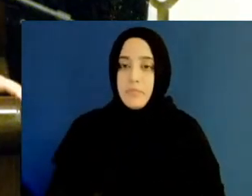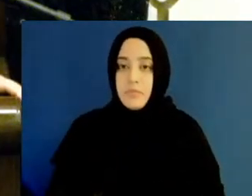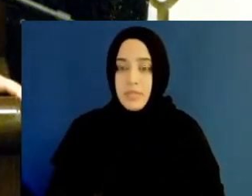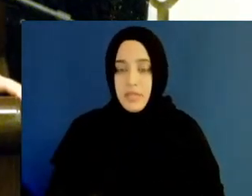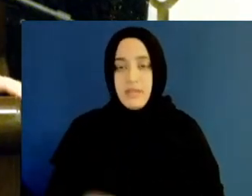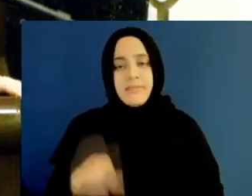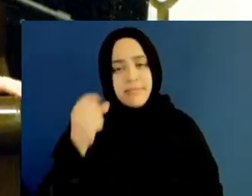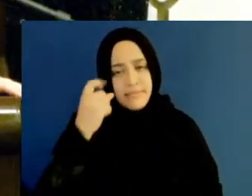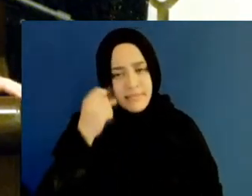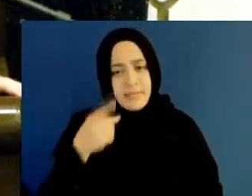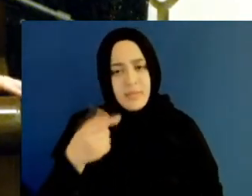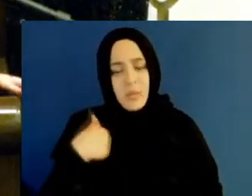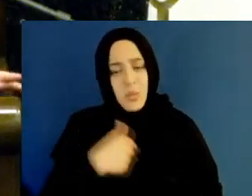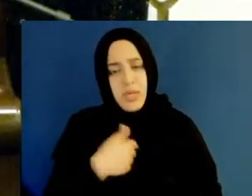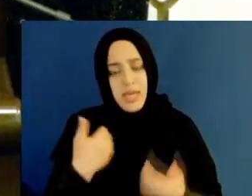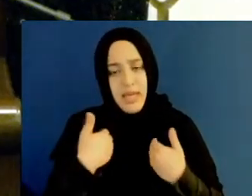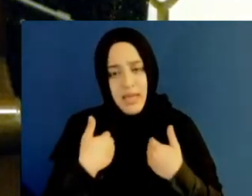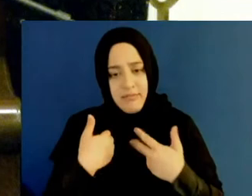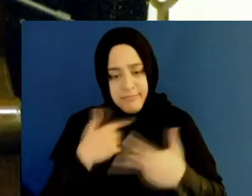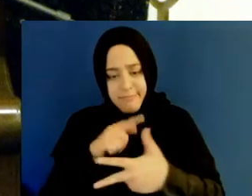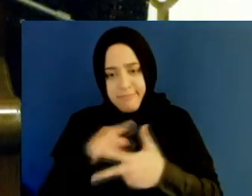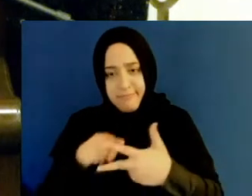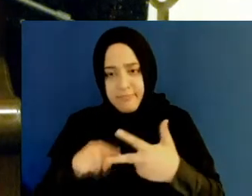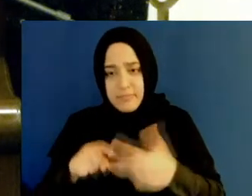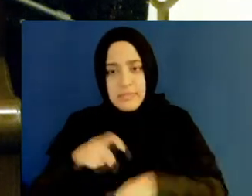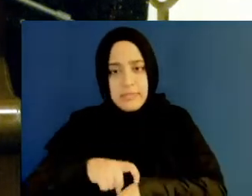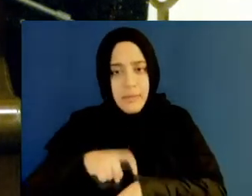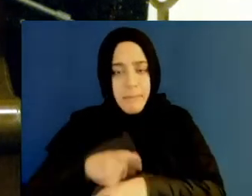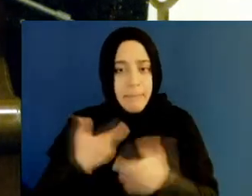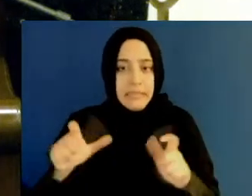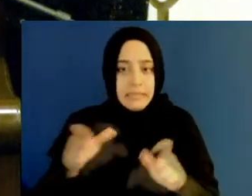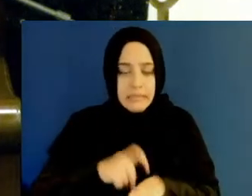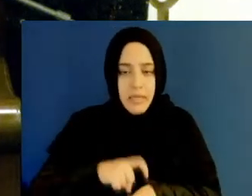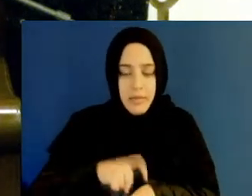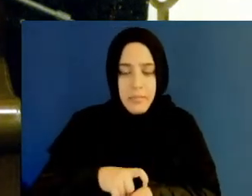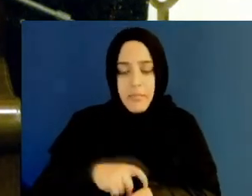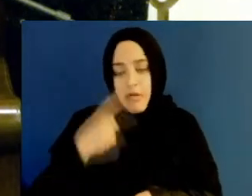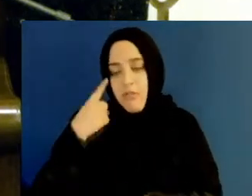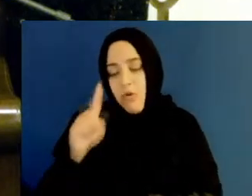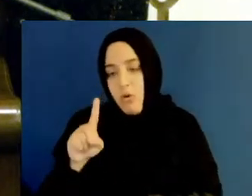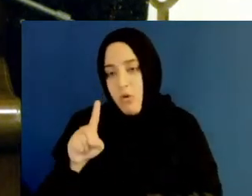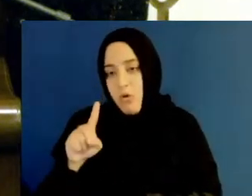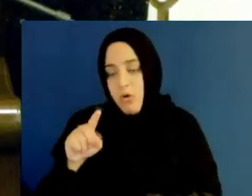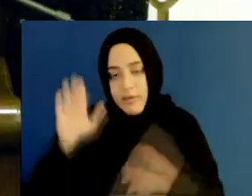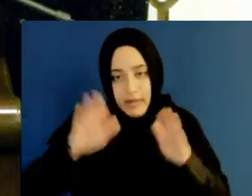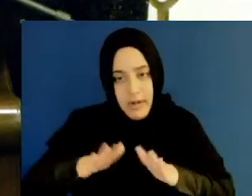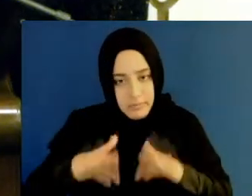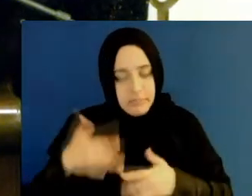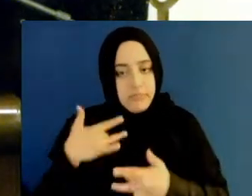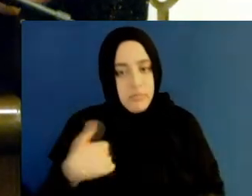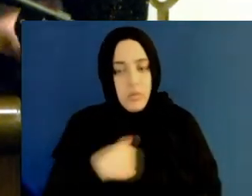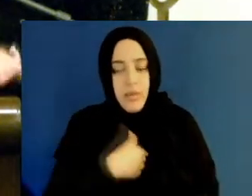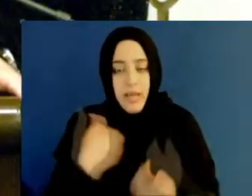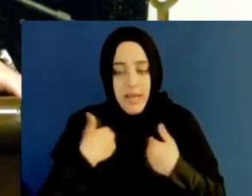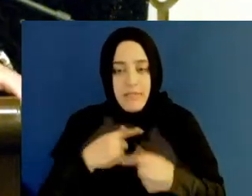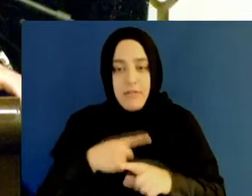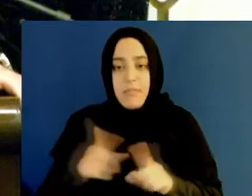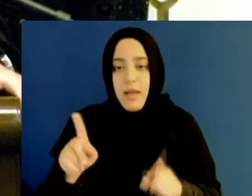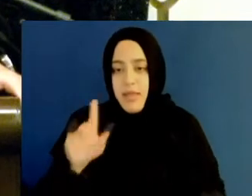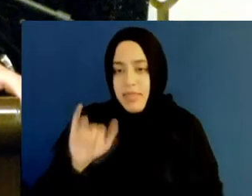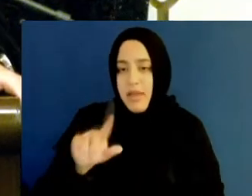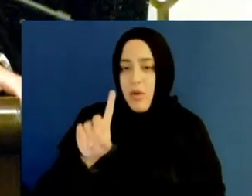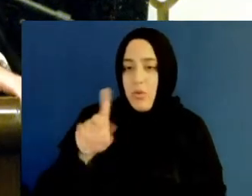More five, joining the Salat is the Asl, and separating the Salat is by Tasamuh, as is mentioned within the books of